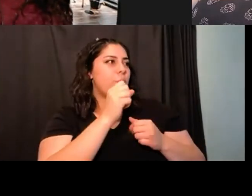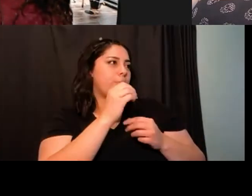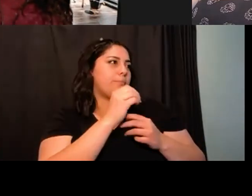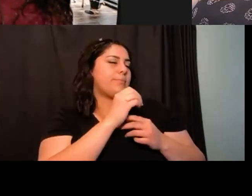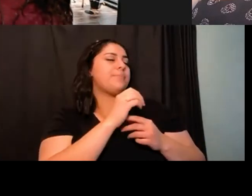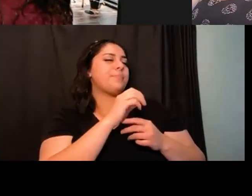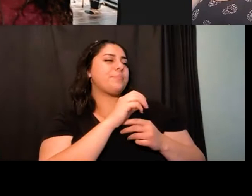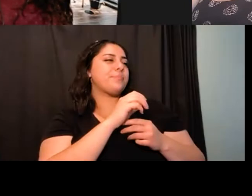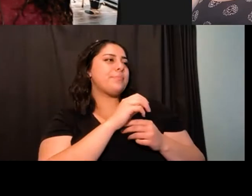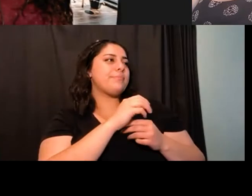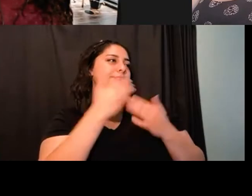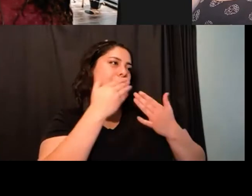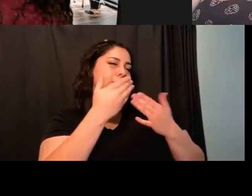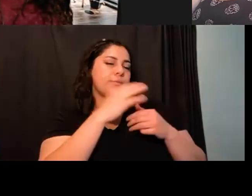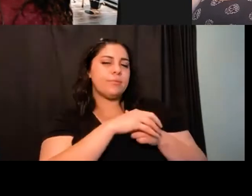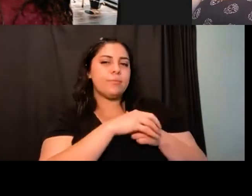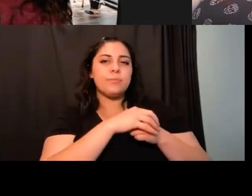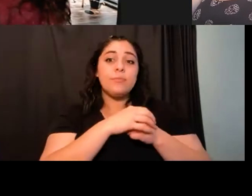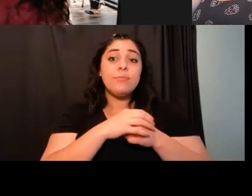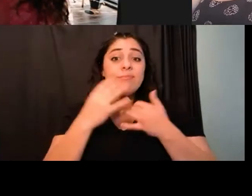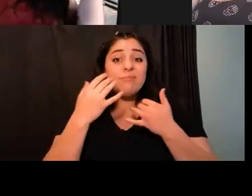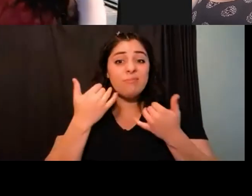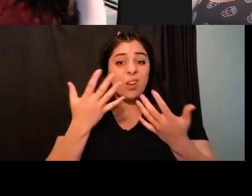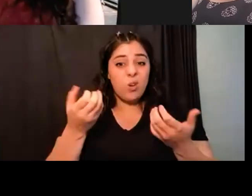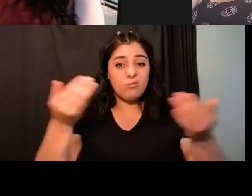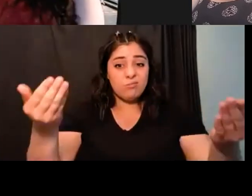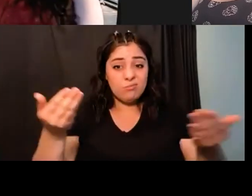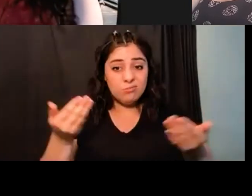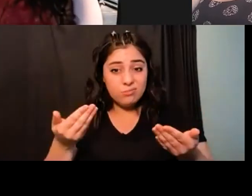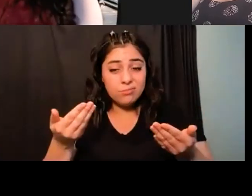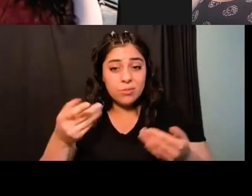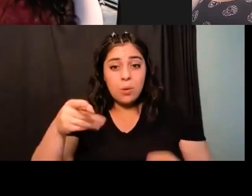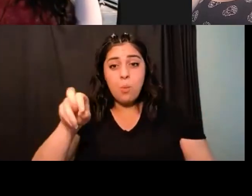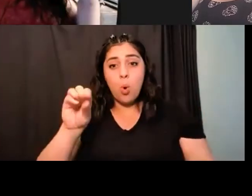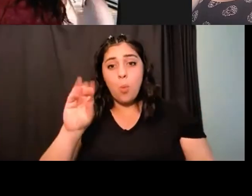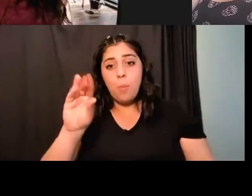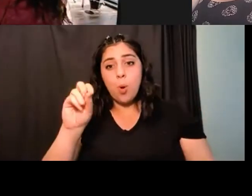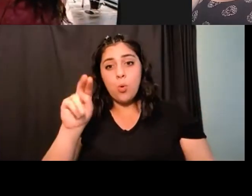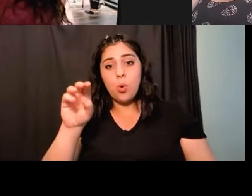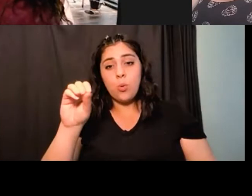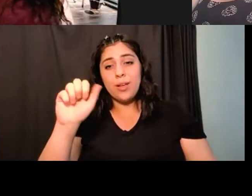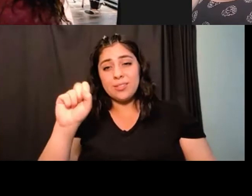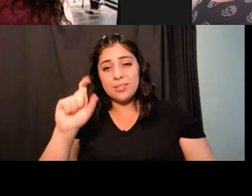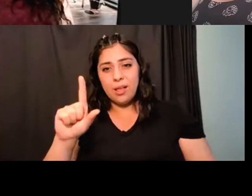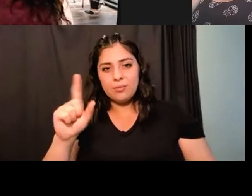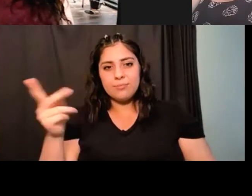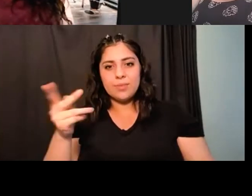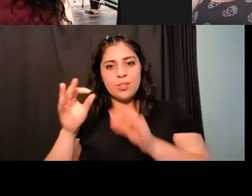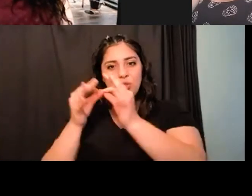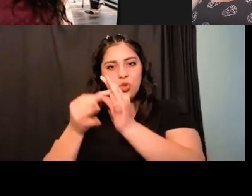Selena and Lex, once again from Pro Bono ASL. And you can find out more about Pro Bono ASL on their website, which